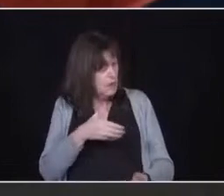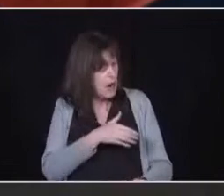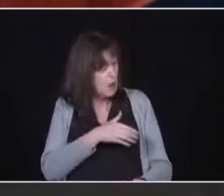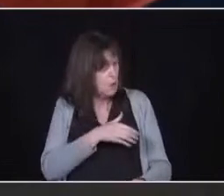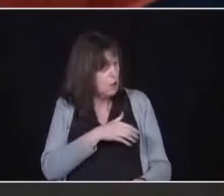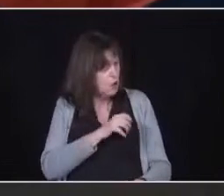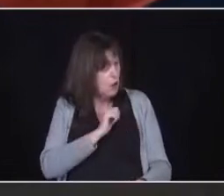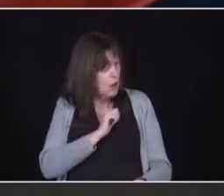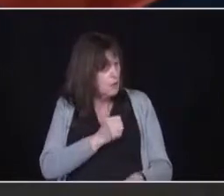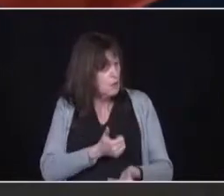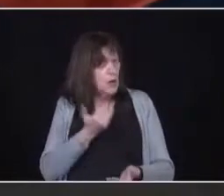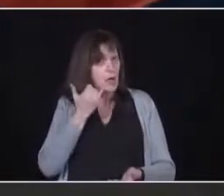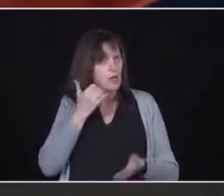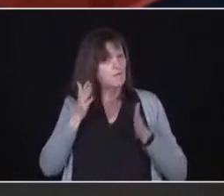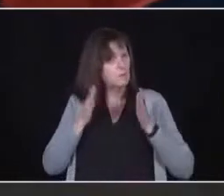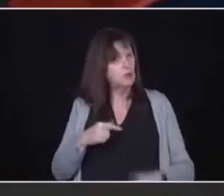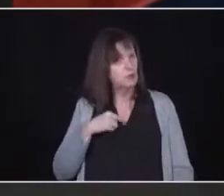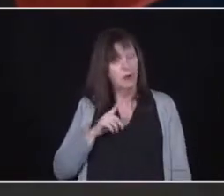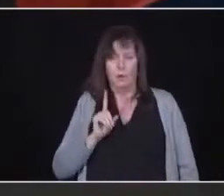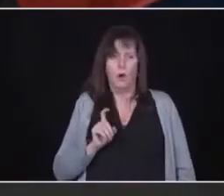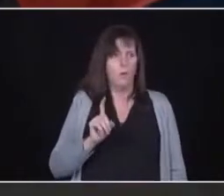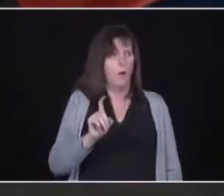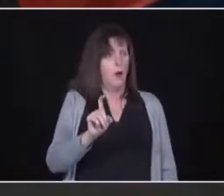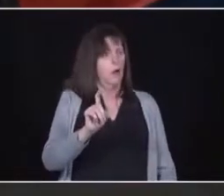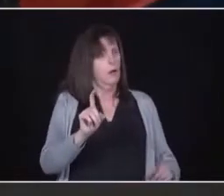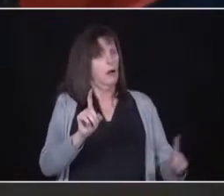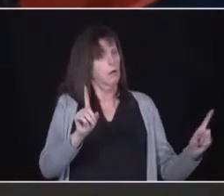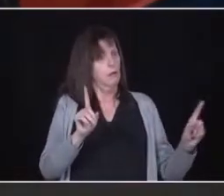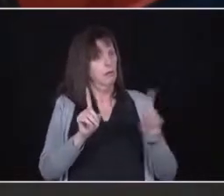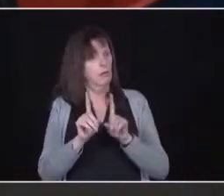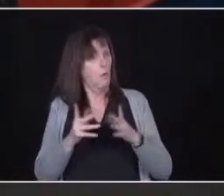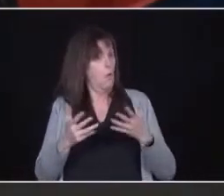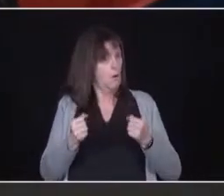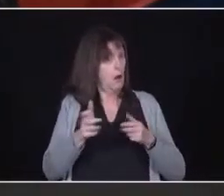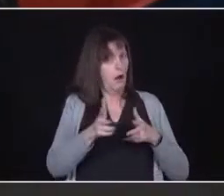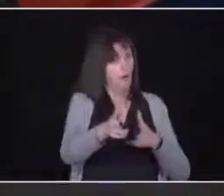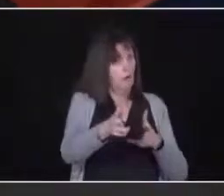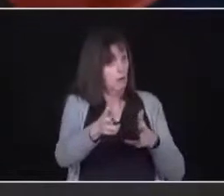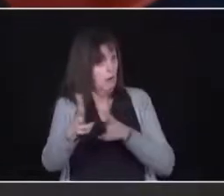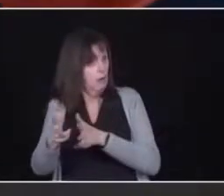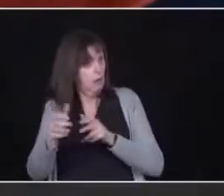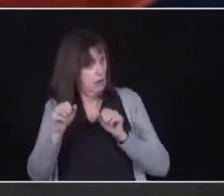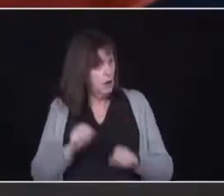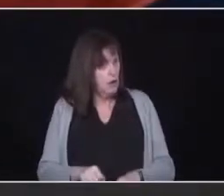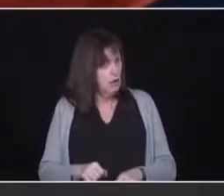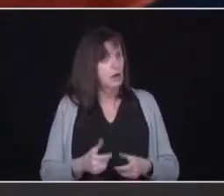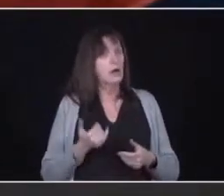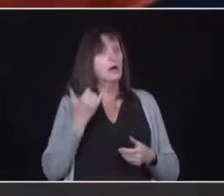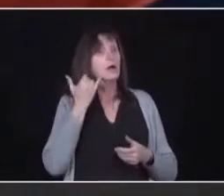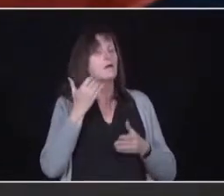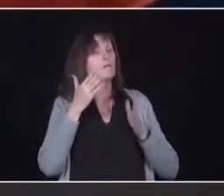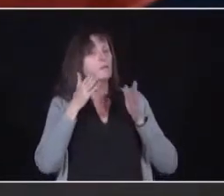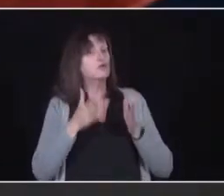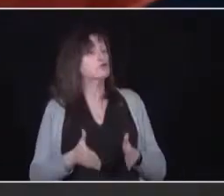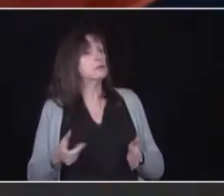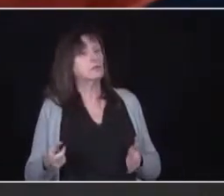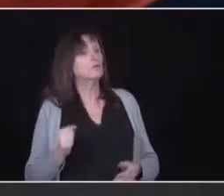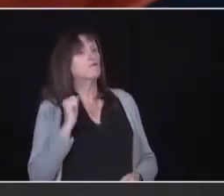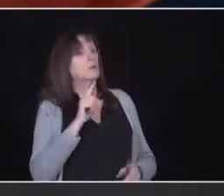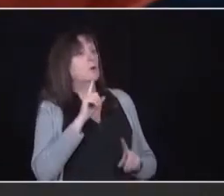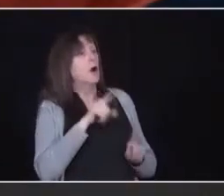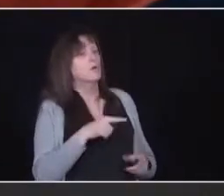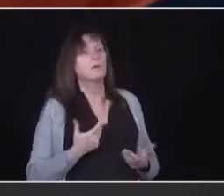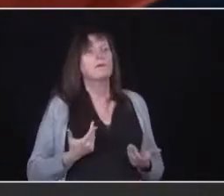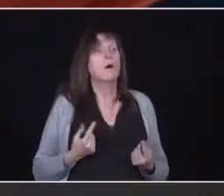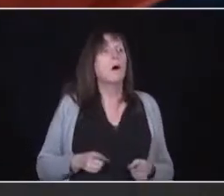the street or to pull over a car. What happens if a person refuses to answer the police questions?